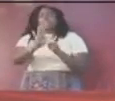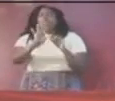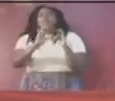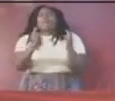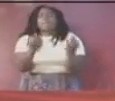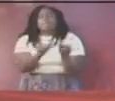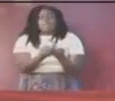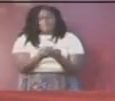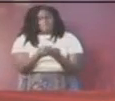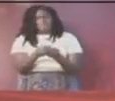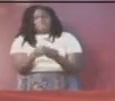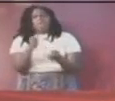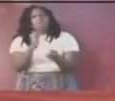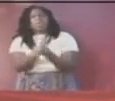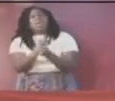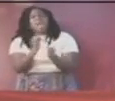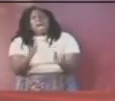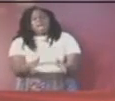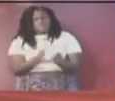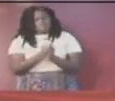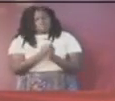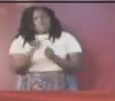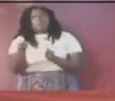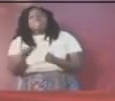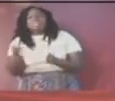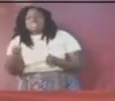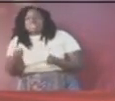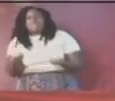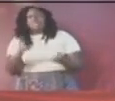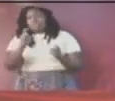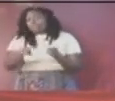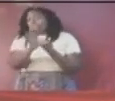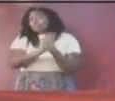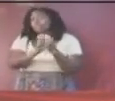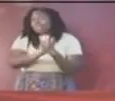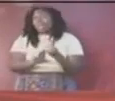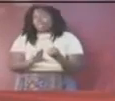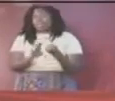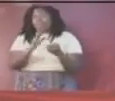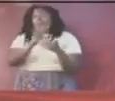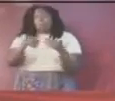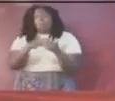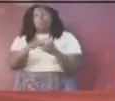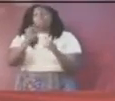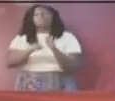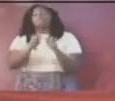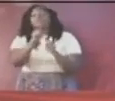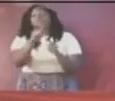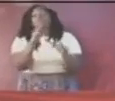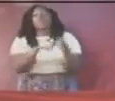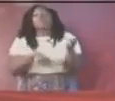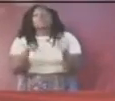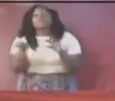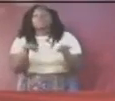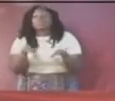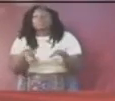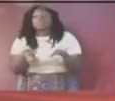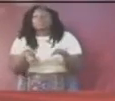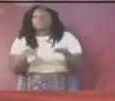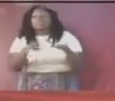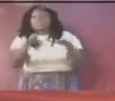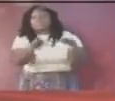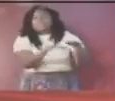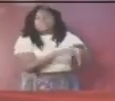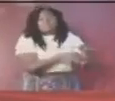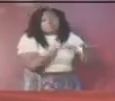and sisters. So let's please continue to practice, you know, avoiding mixing and commingling, which are